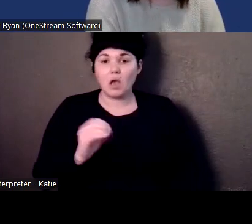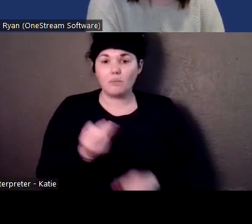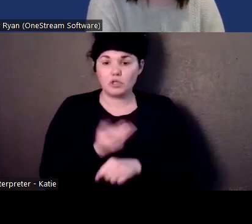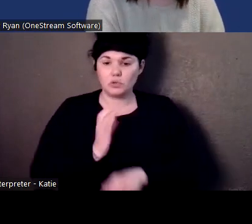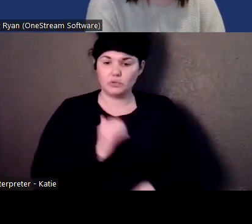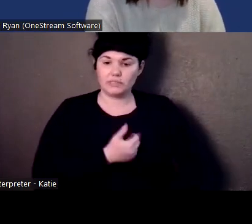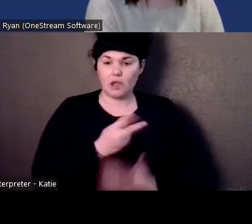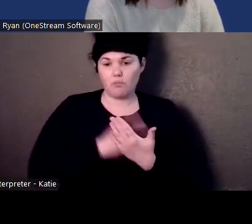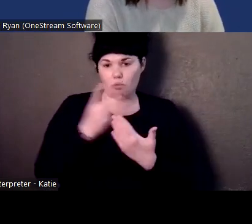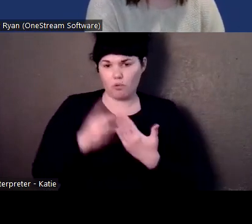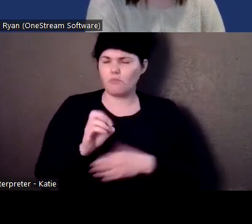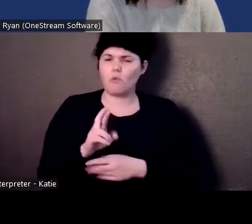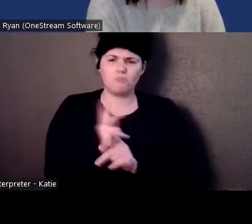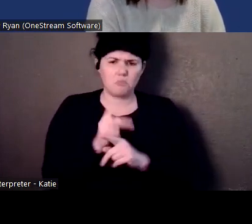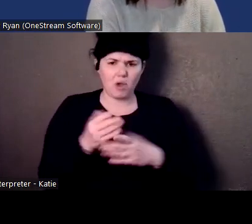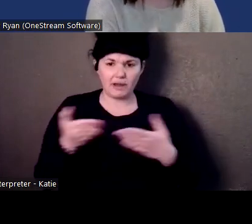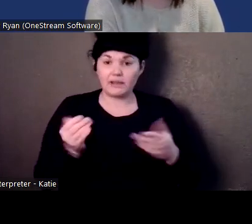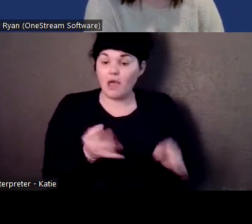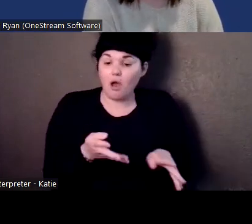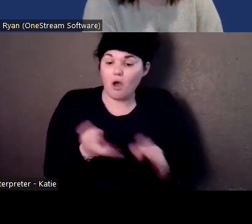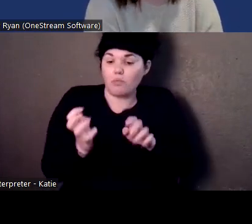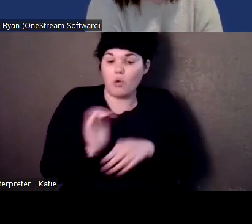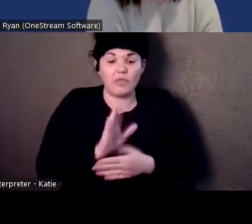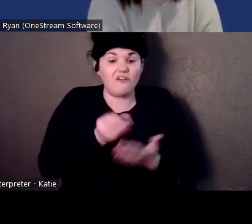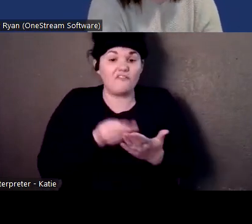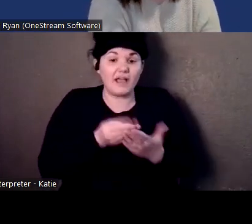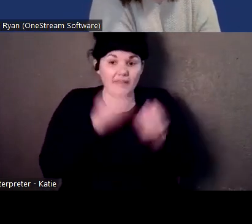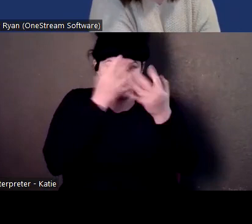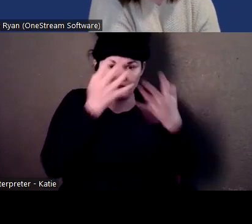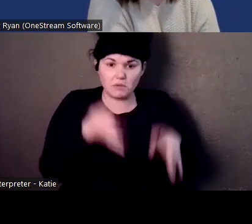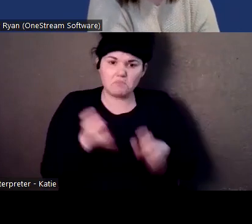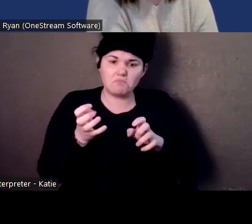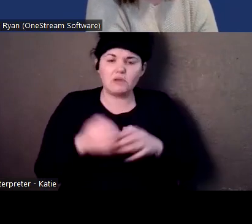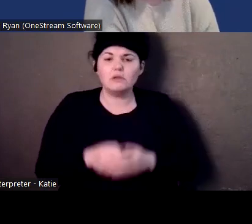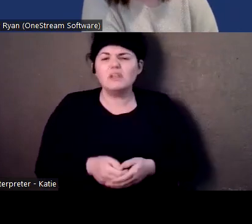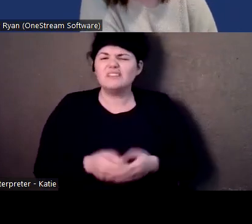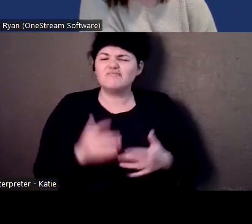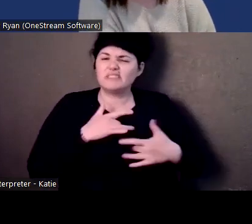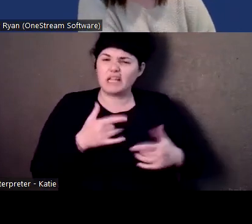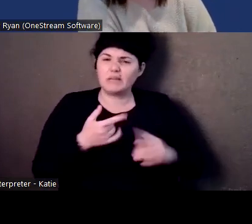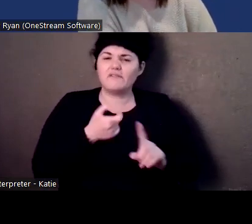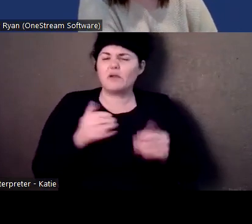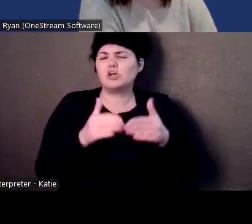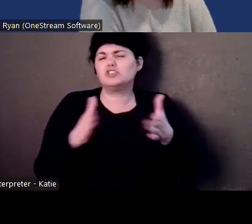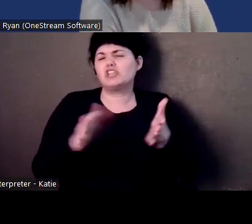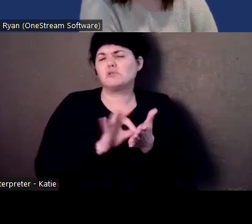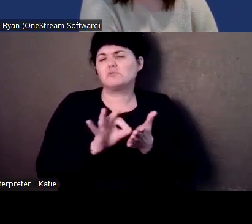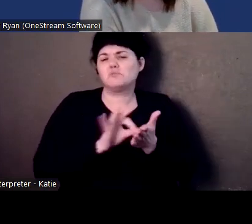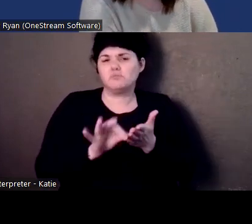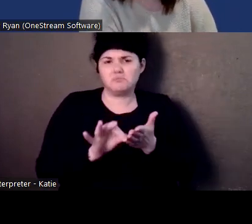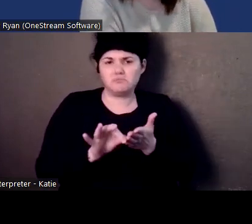or our product to upload their financial information, typically from a general ledger system, and then use that platform to do